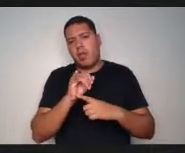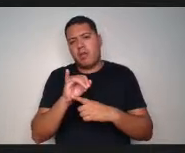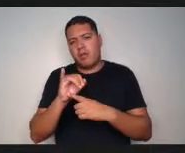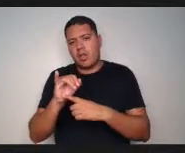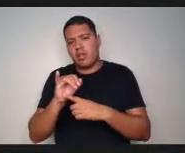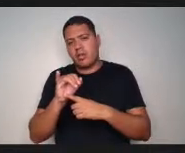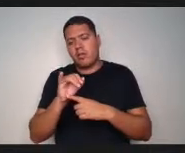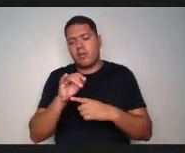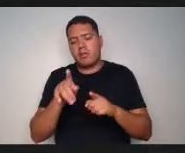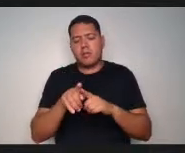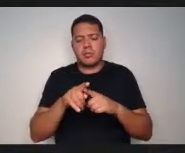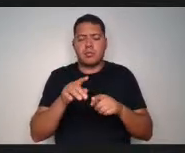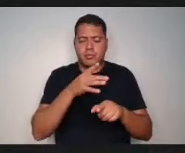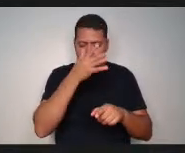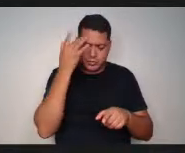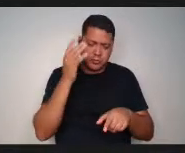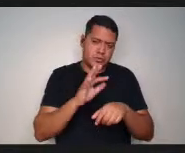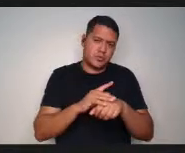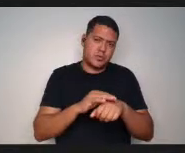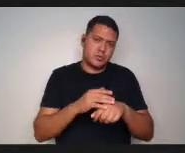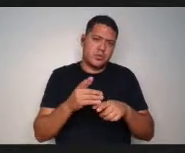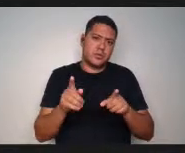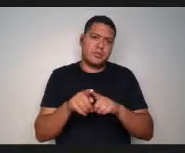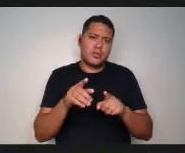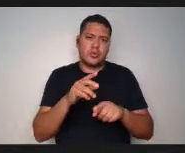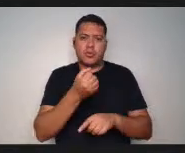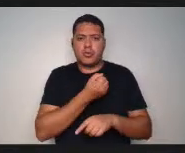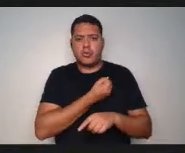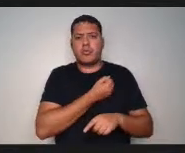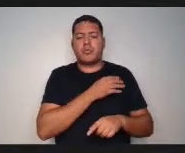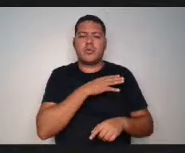increased dramatically in this workforce.